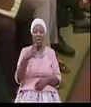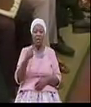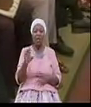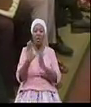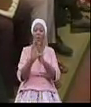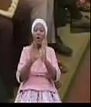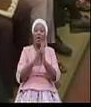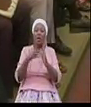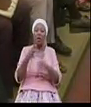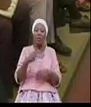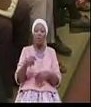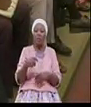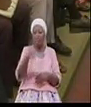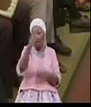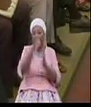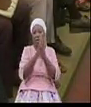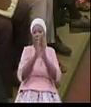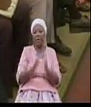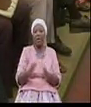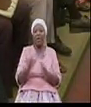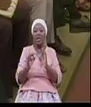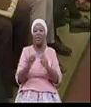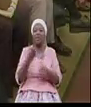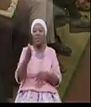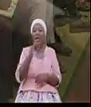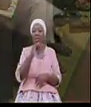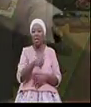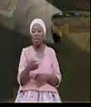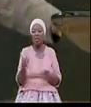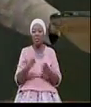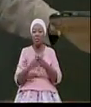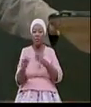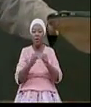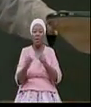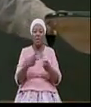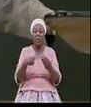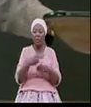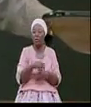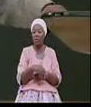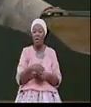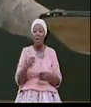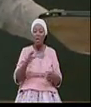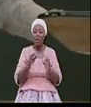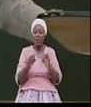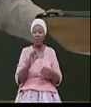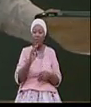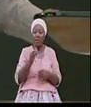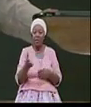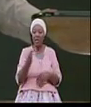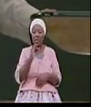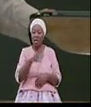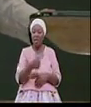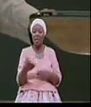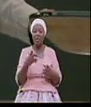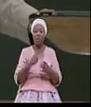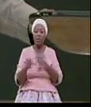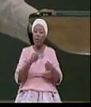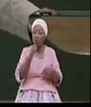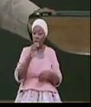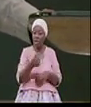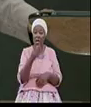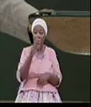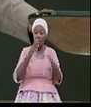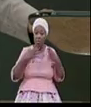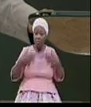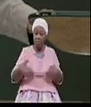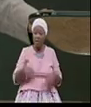for the believer, if there's anything to fight about at all, anything to fight, not anyone, you're not fighting, you're